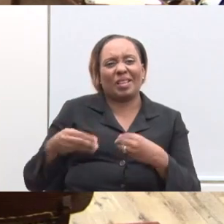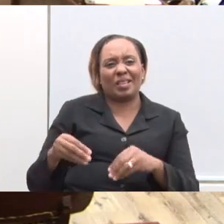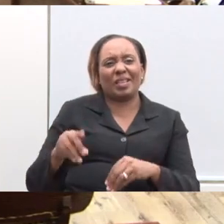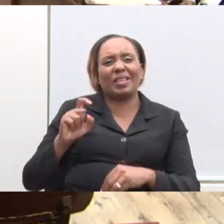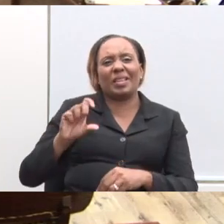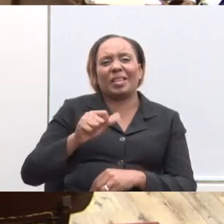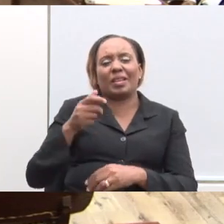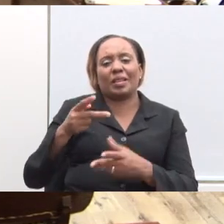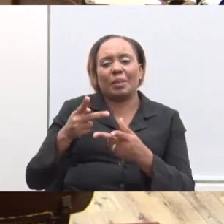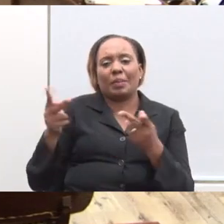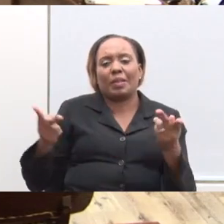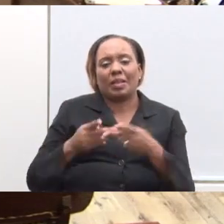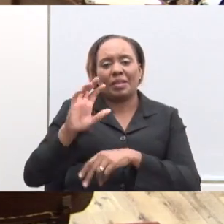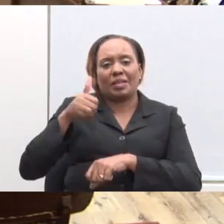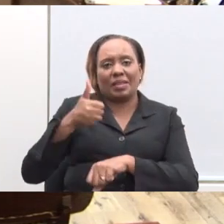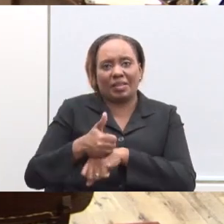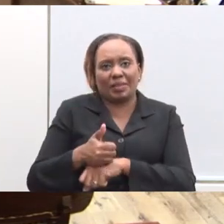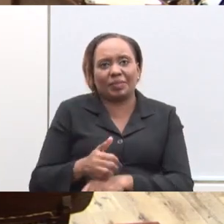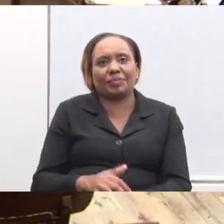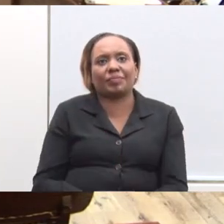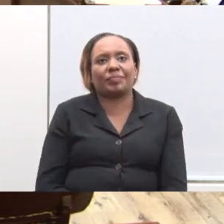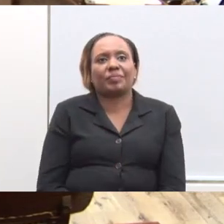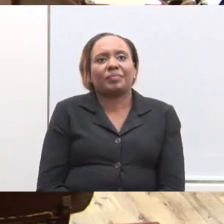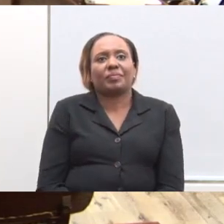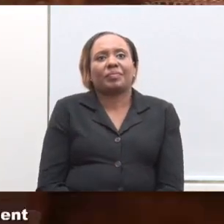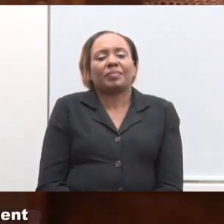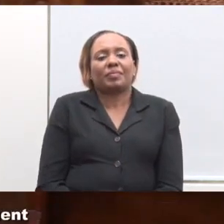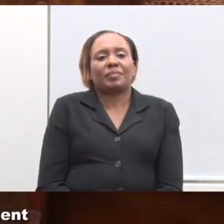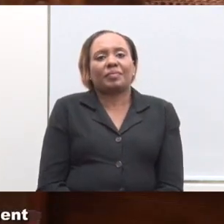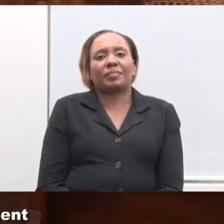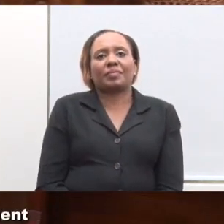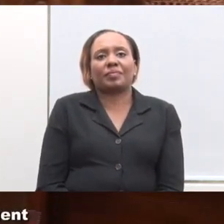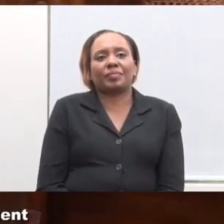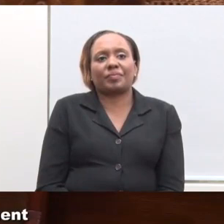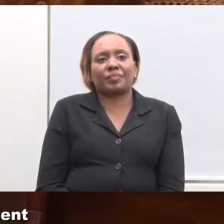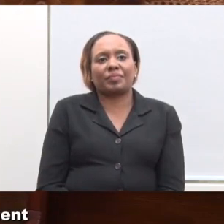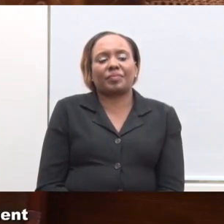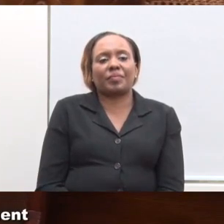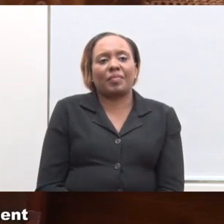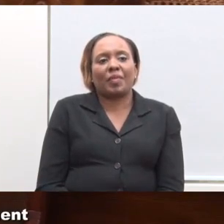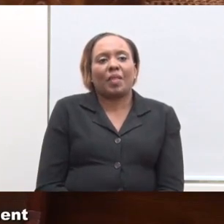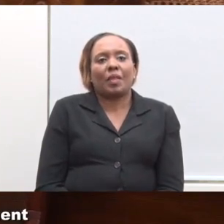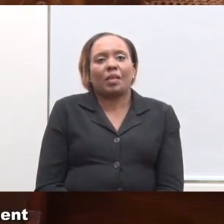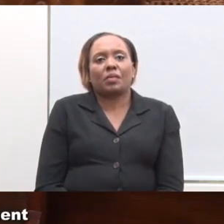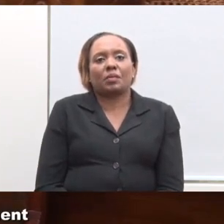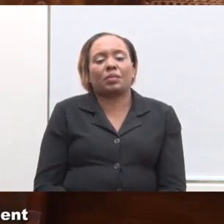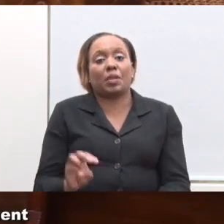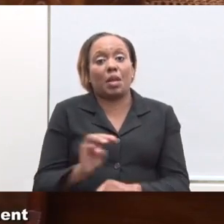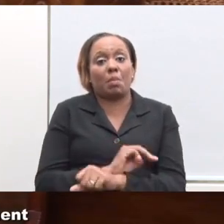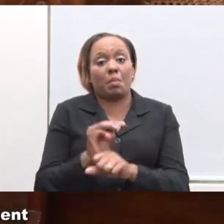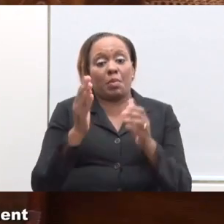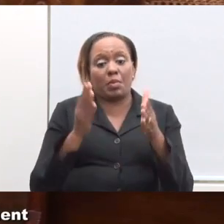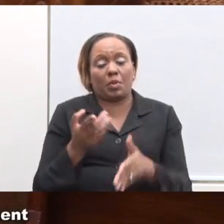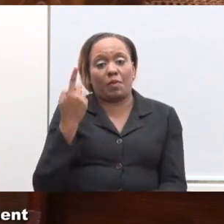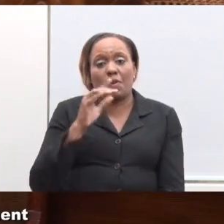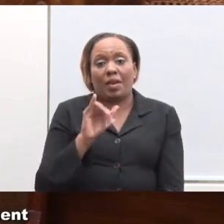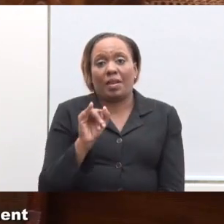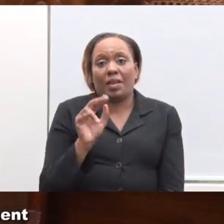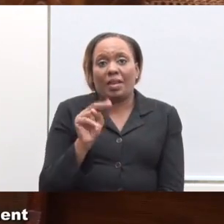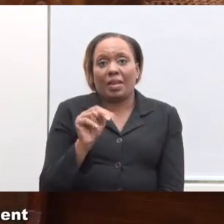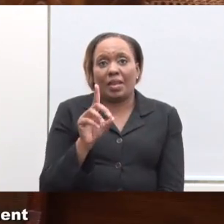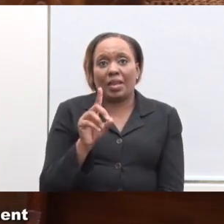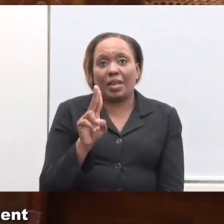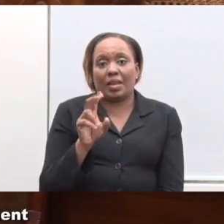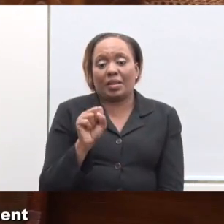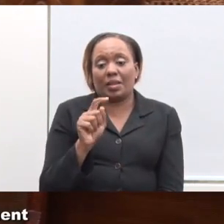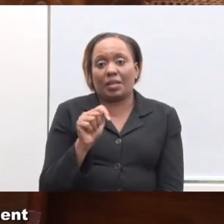The member for St. Michael North, as Minister of Industry, has promised me a national industrial policy soon. But you